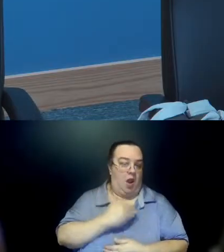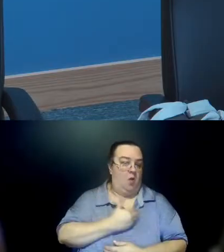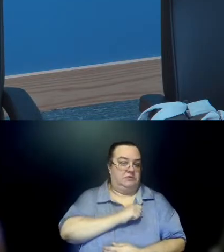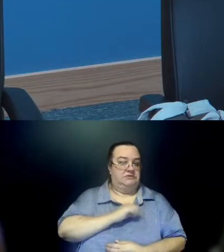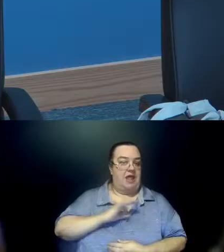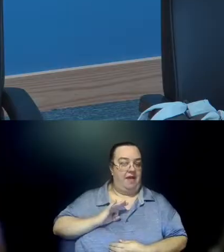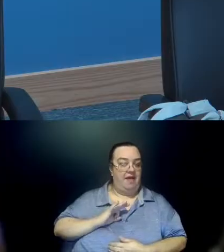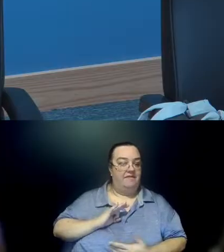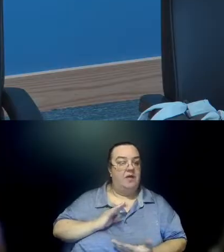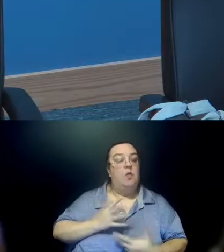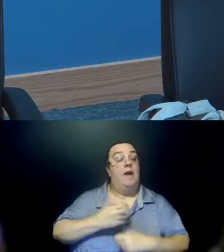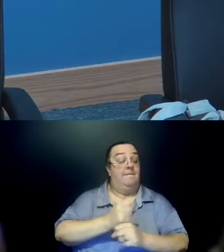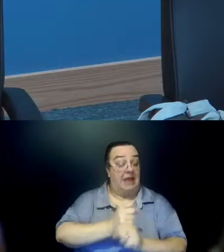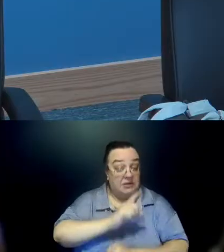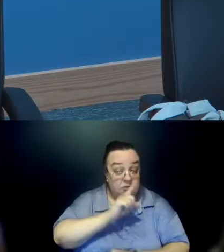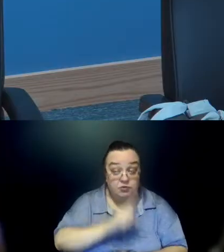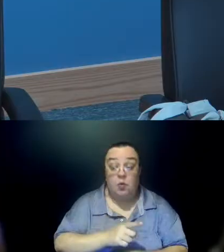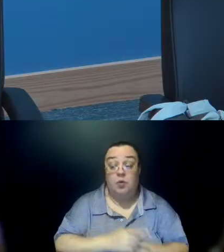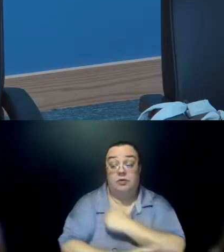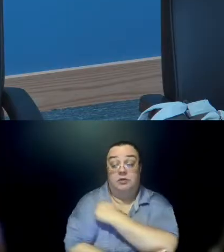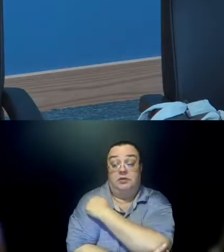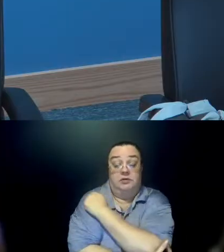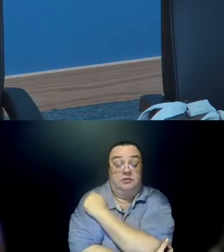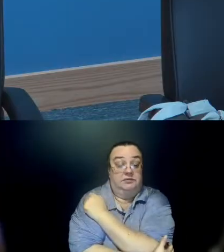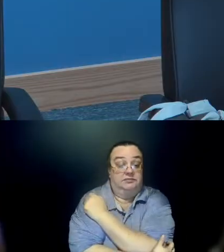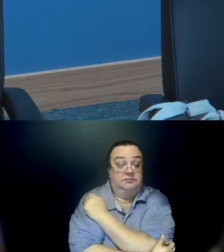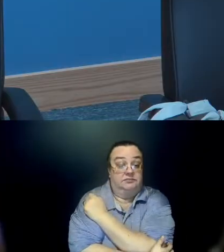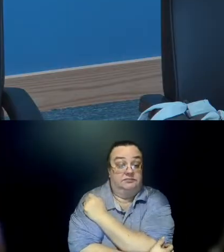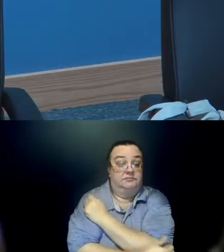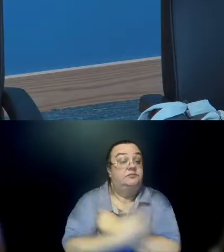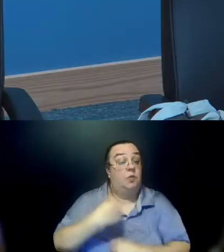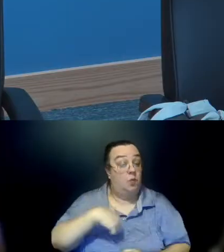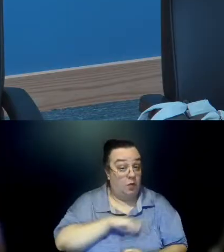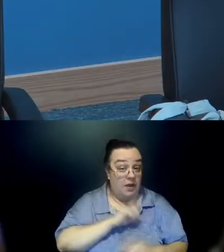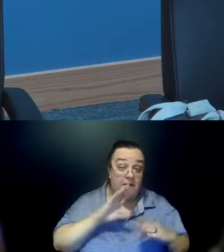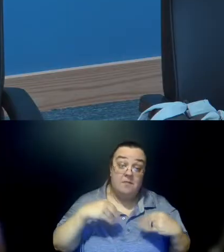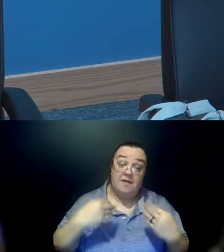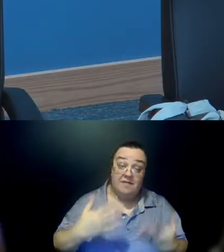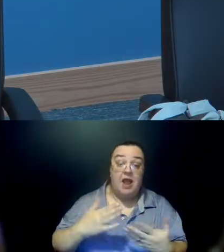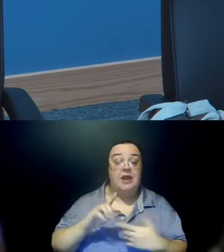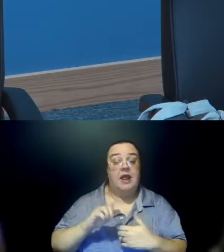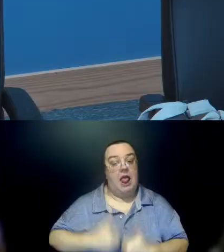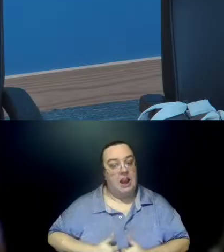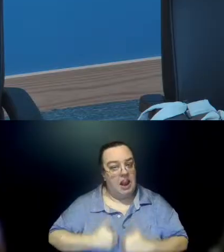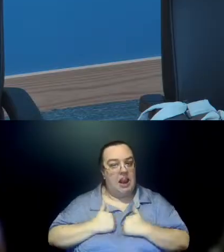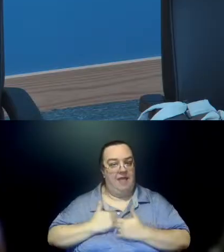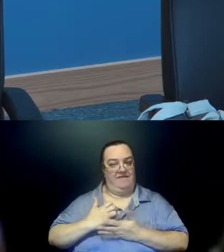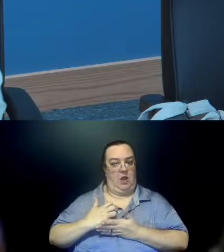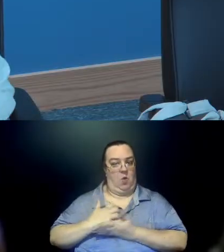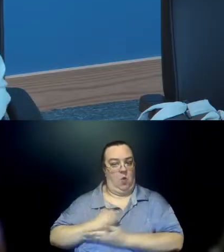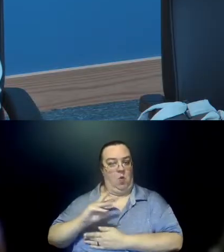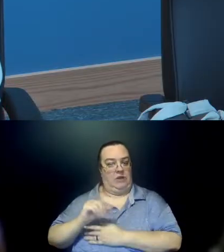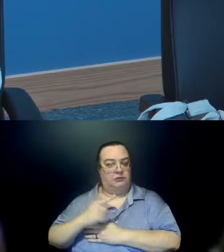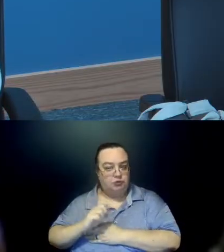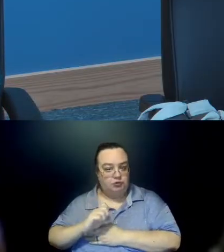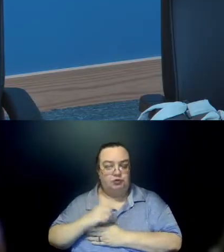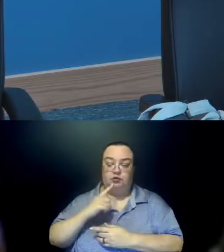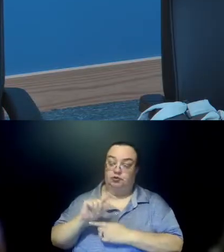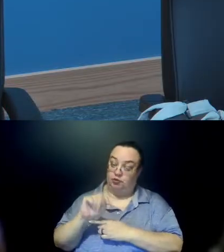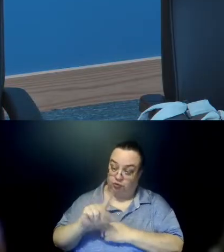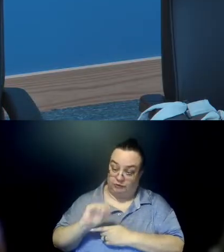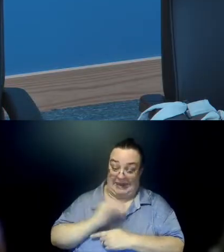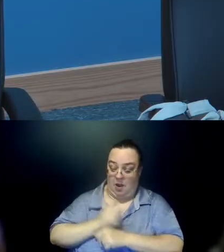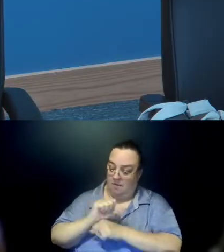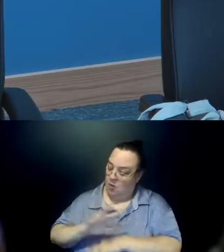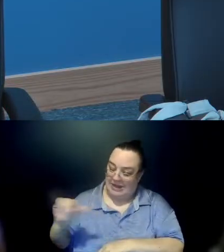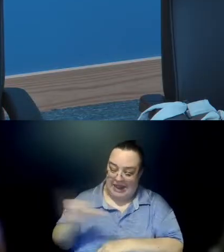is making sure that, we're providing a living wage, that we are treating our employees the way we treat our neighbors,